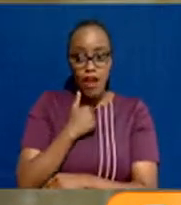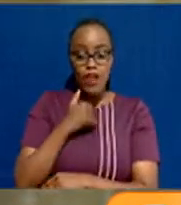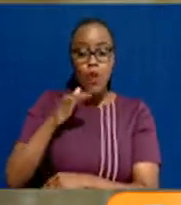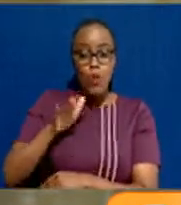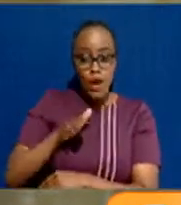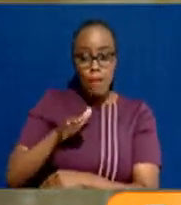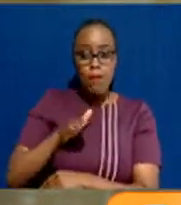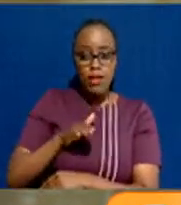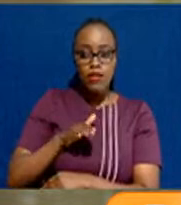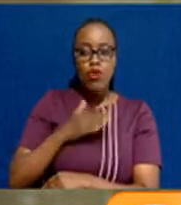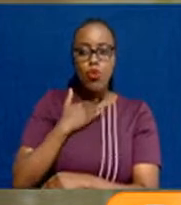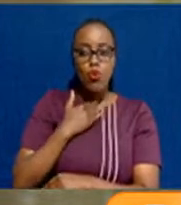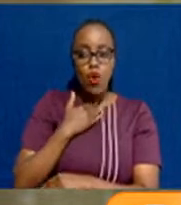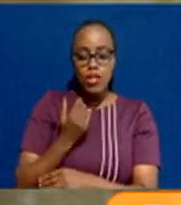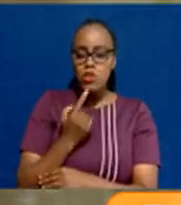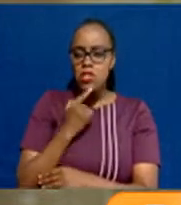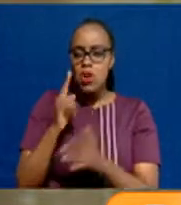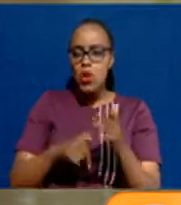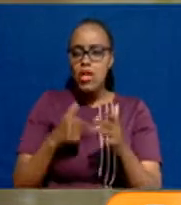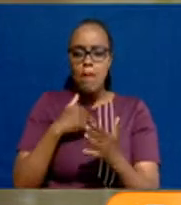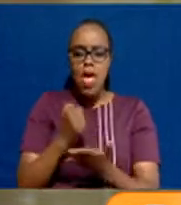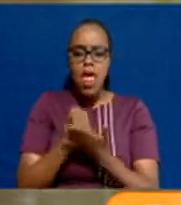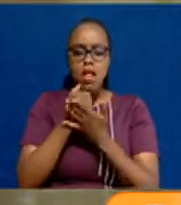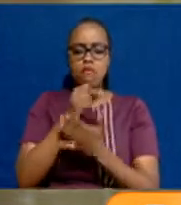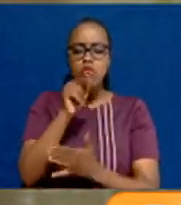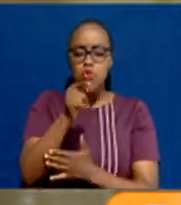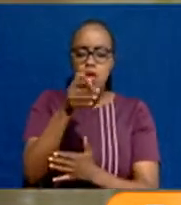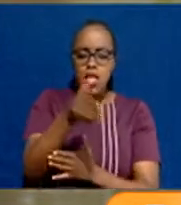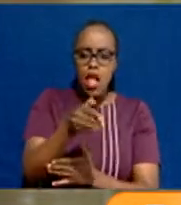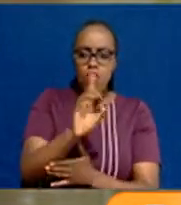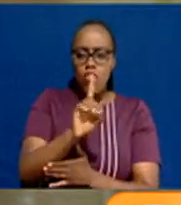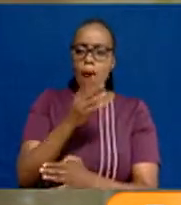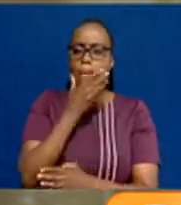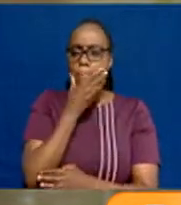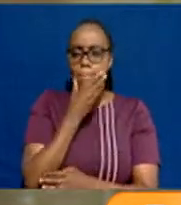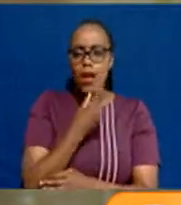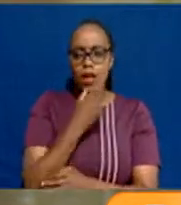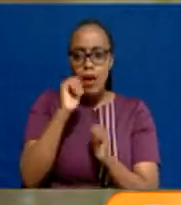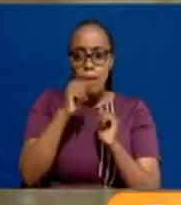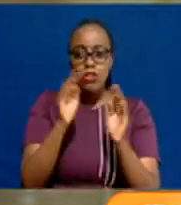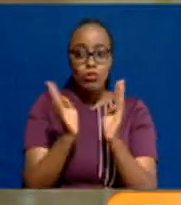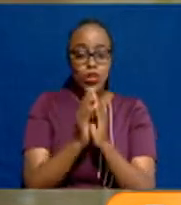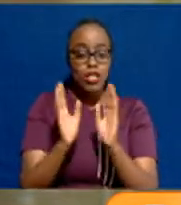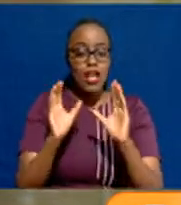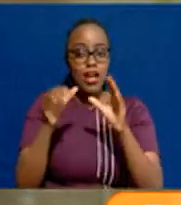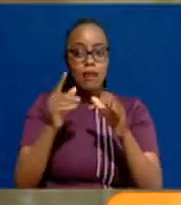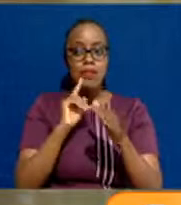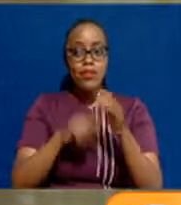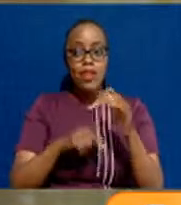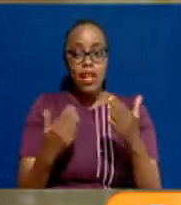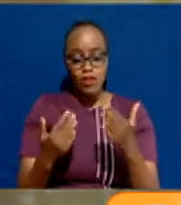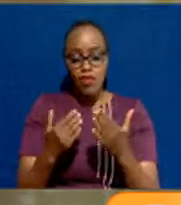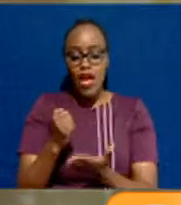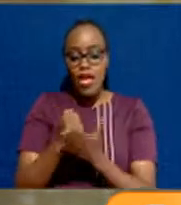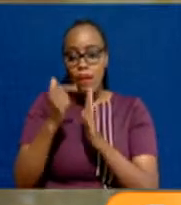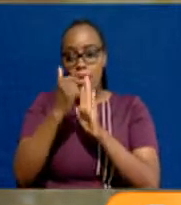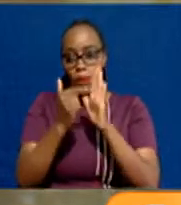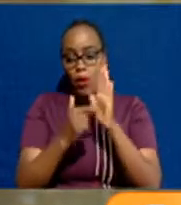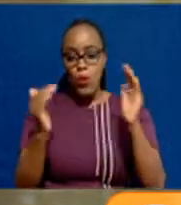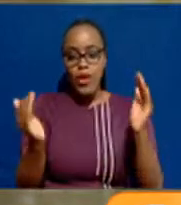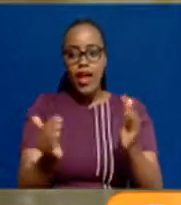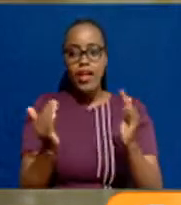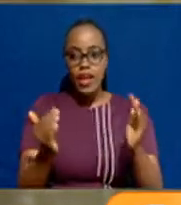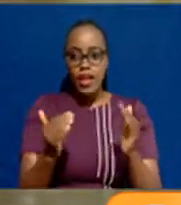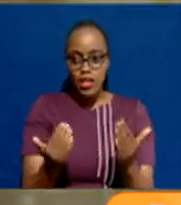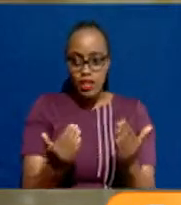women don't want to share to say, I need help here. The men, they could actually meet in a club and say, I need help here. So we're encouraging,